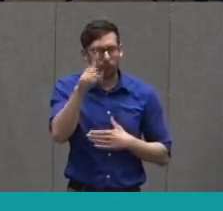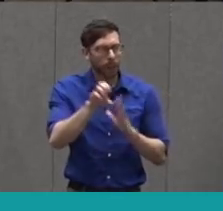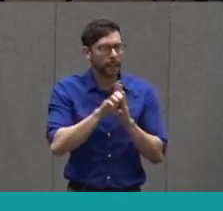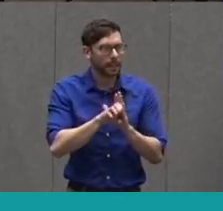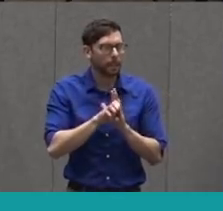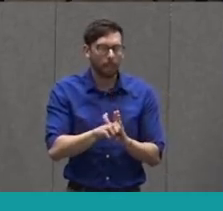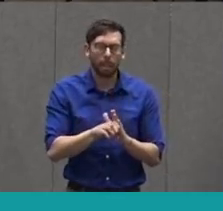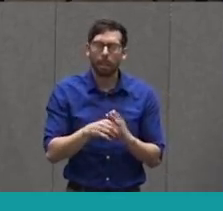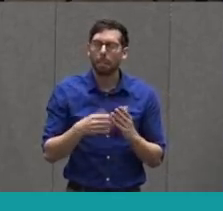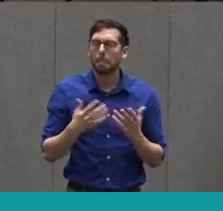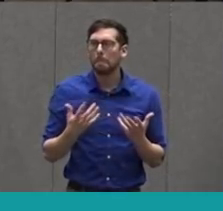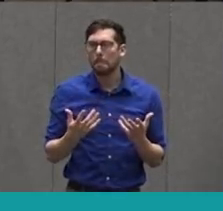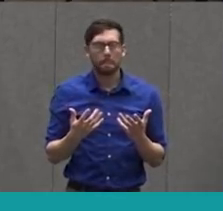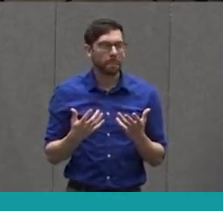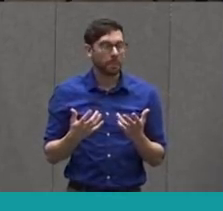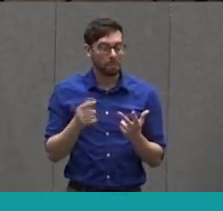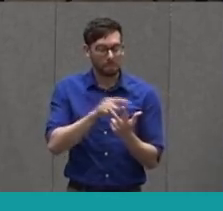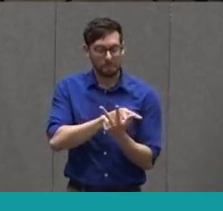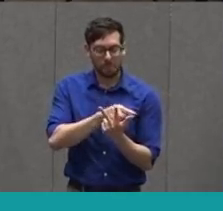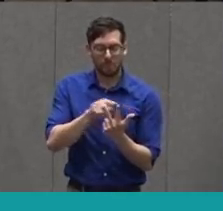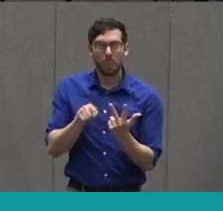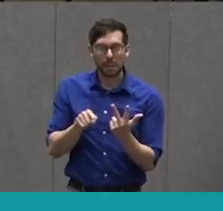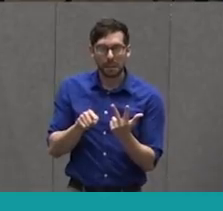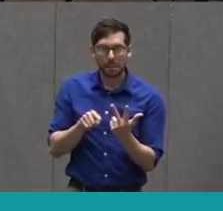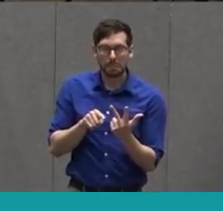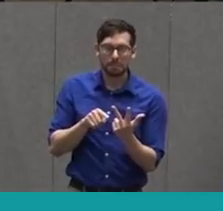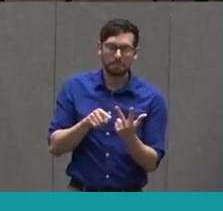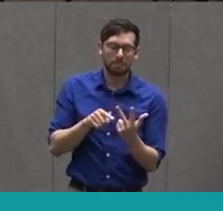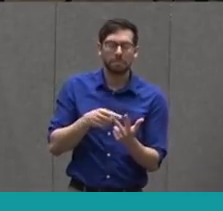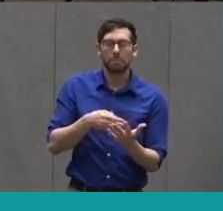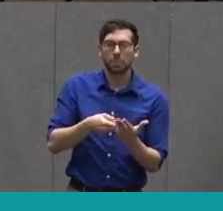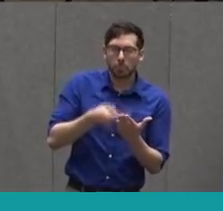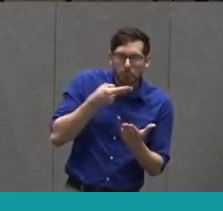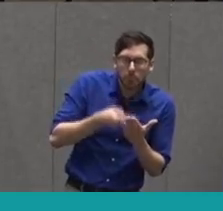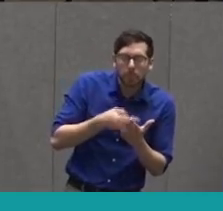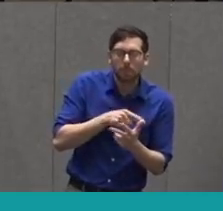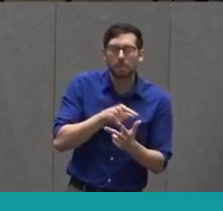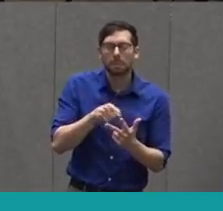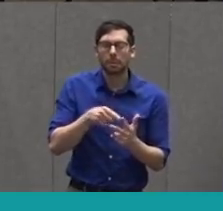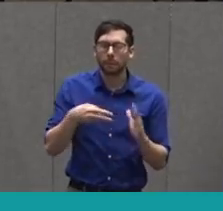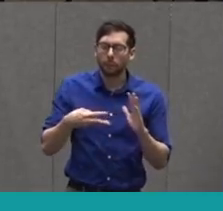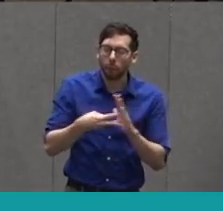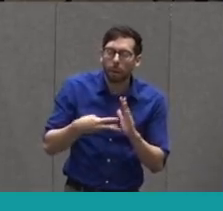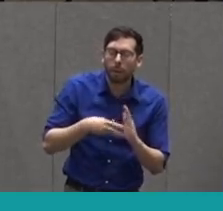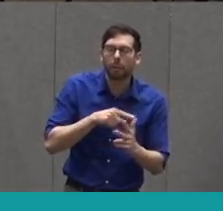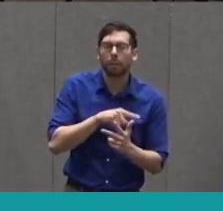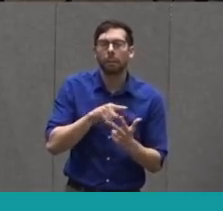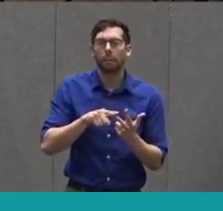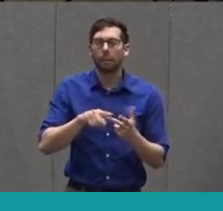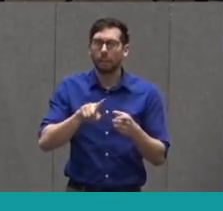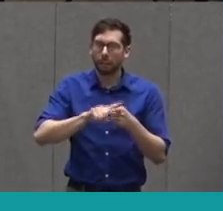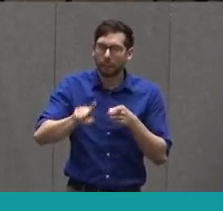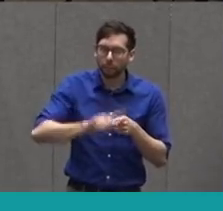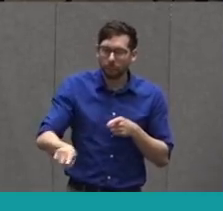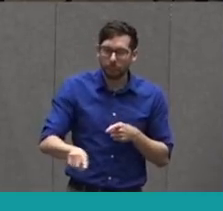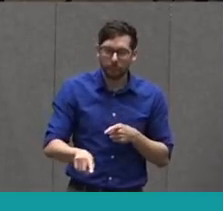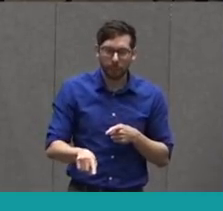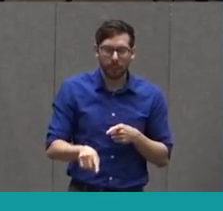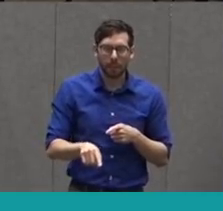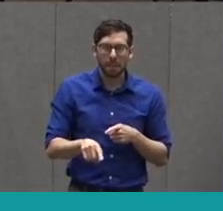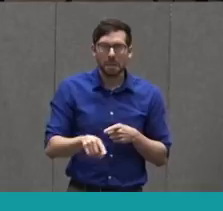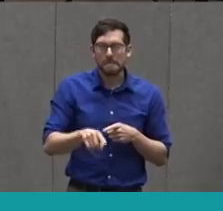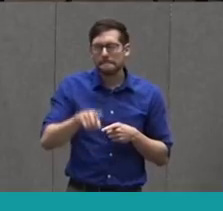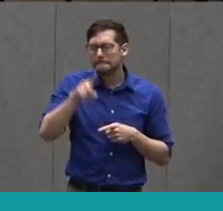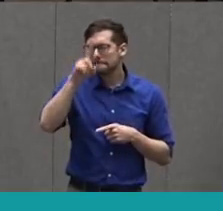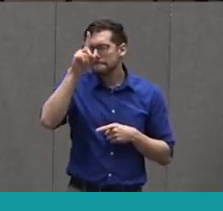we started with these three utensils, what's a how question that we could have had for